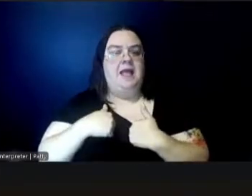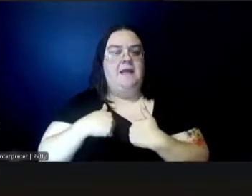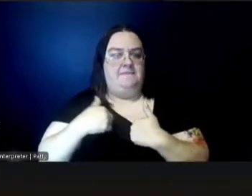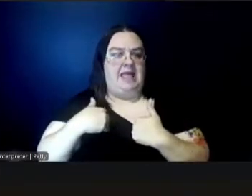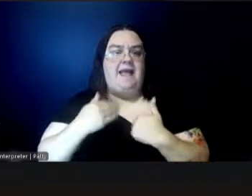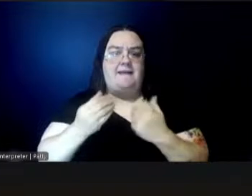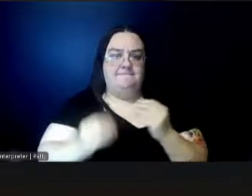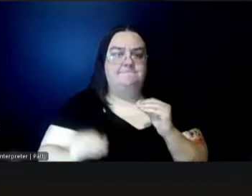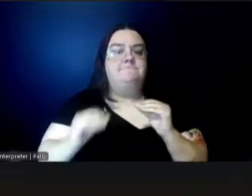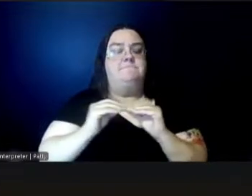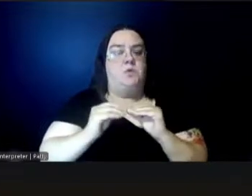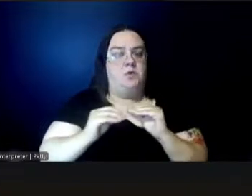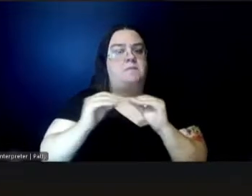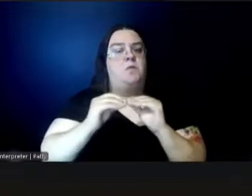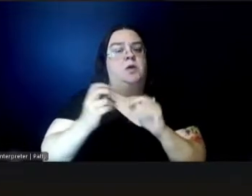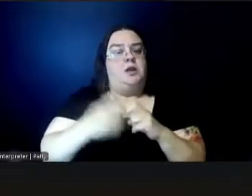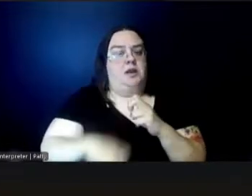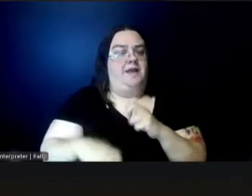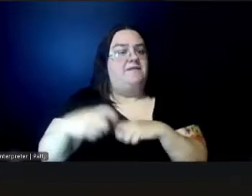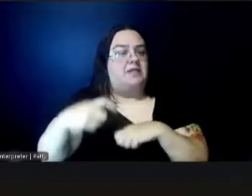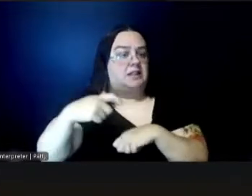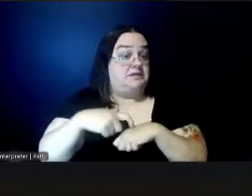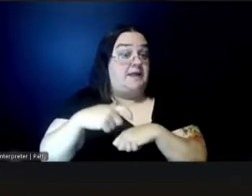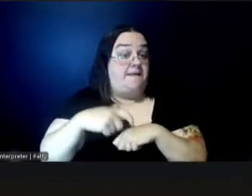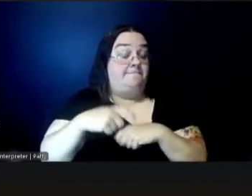hard time with